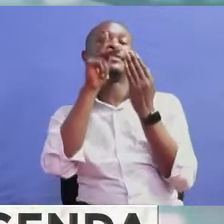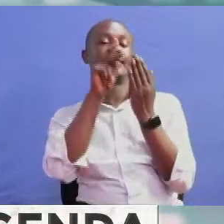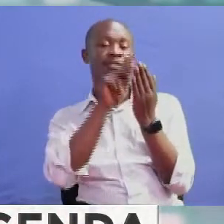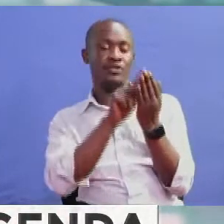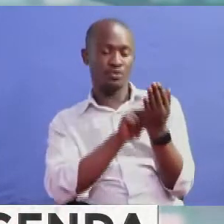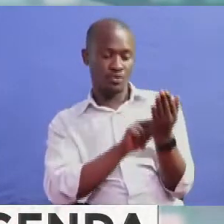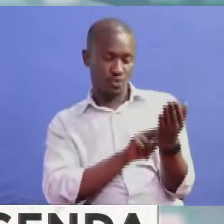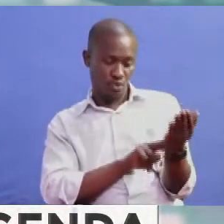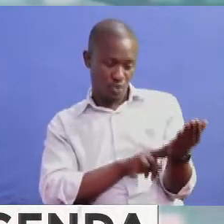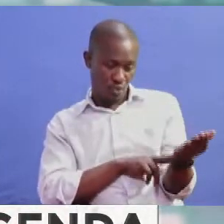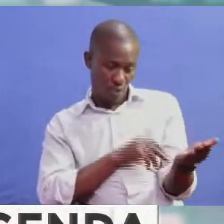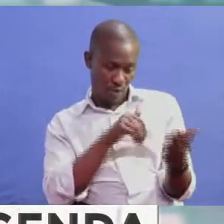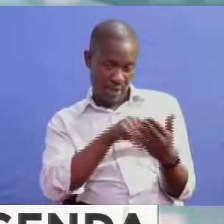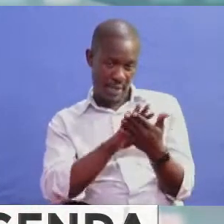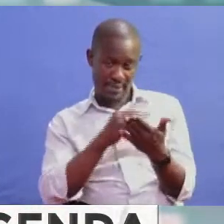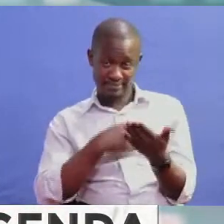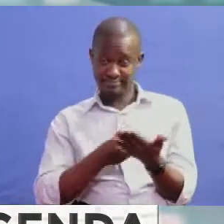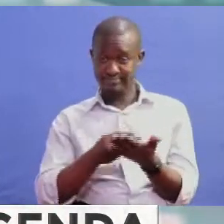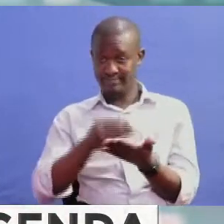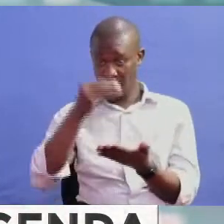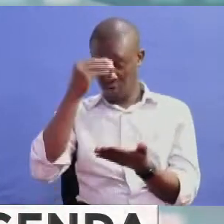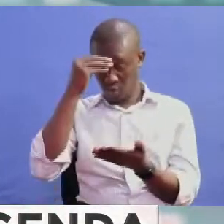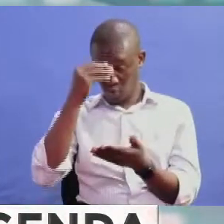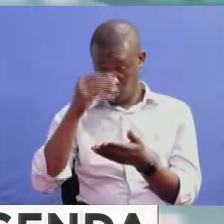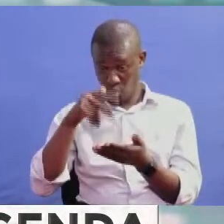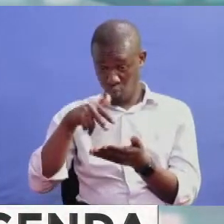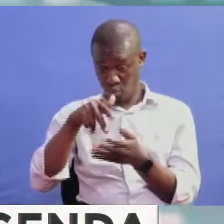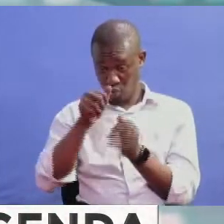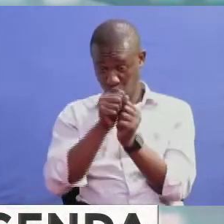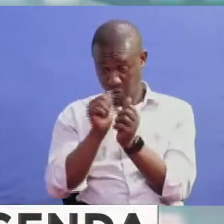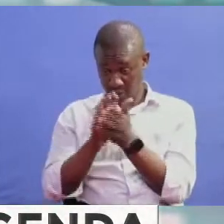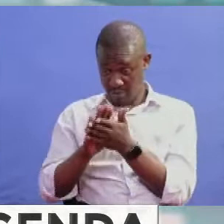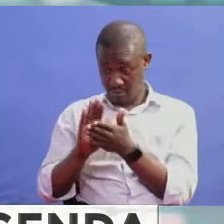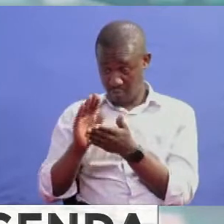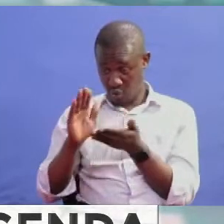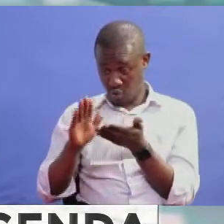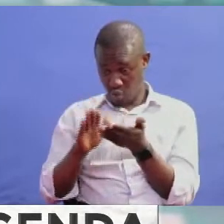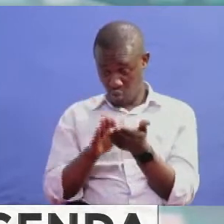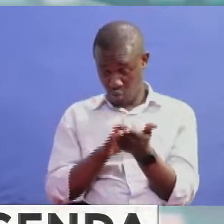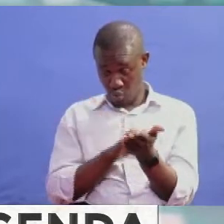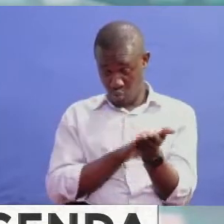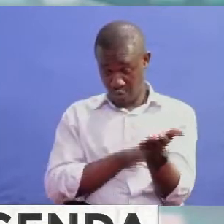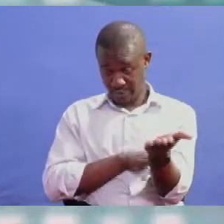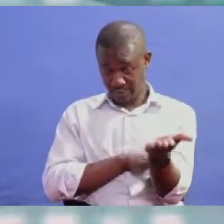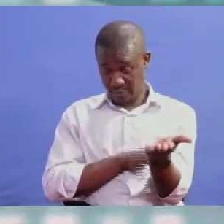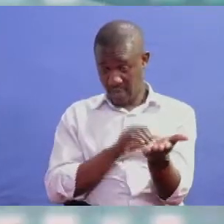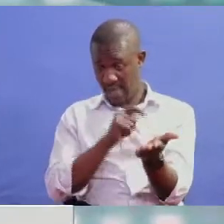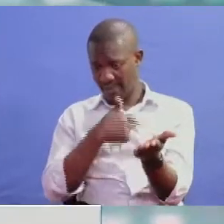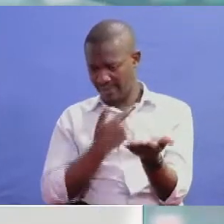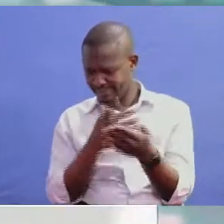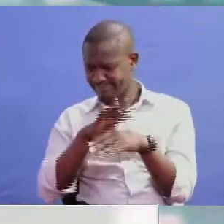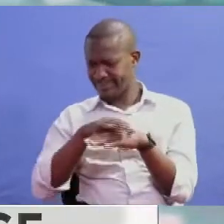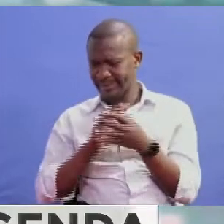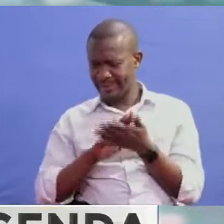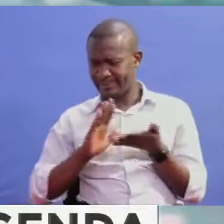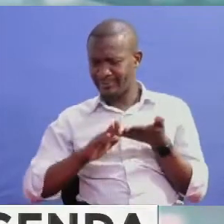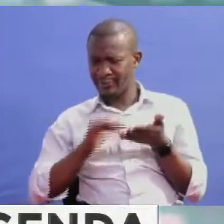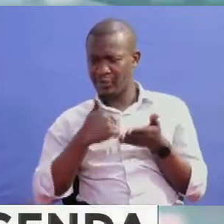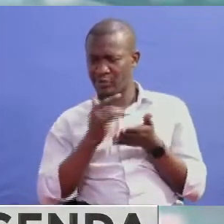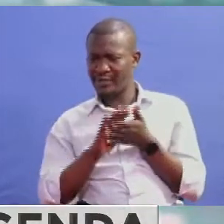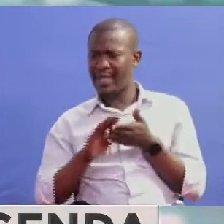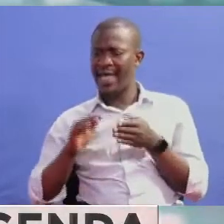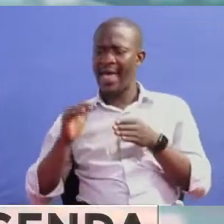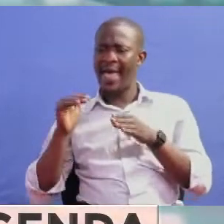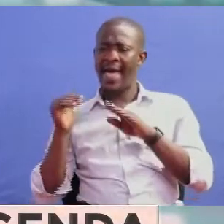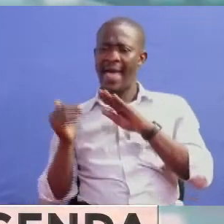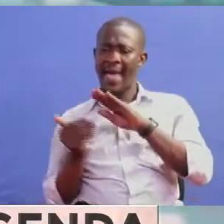You walk at their pace, walk them at their pace. There are those who are grasping it very fast. Of course, those are the early adopters